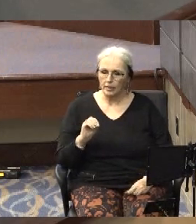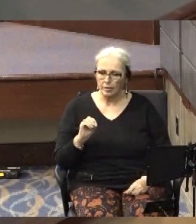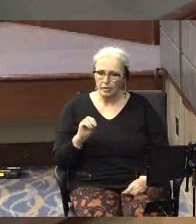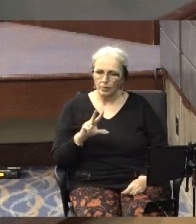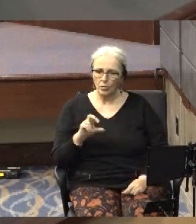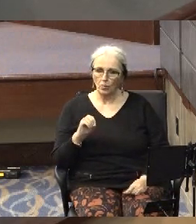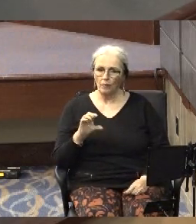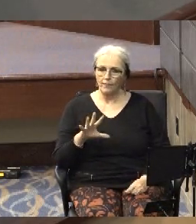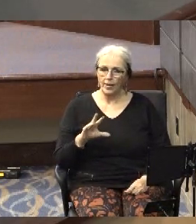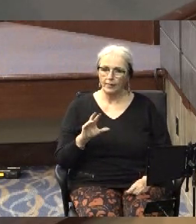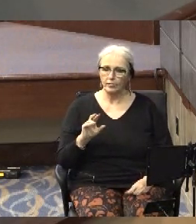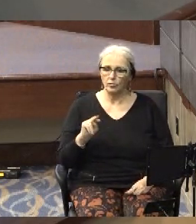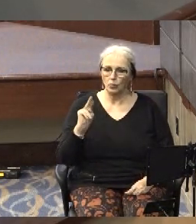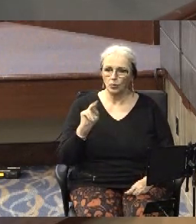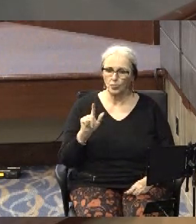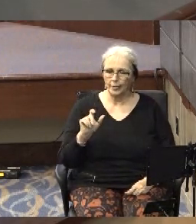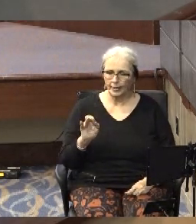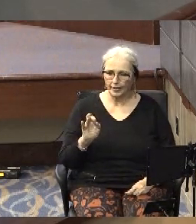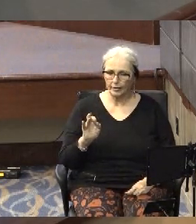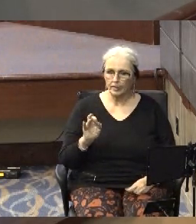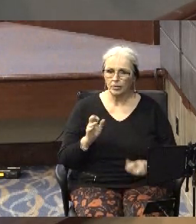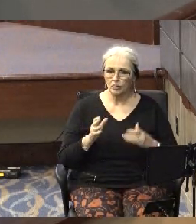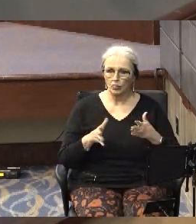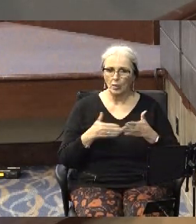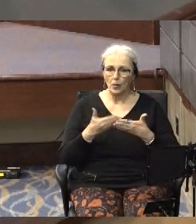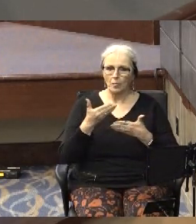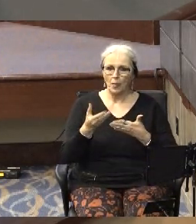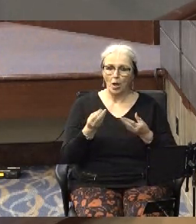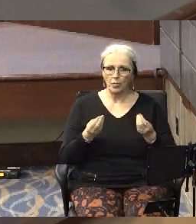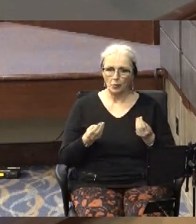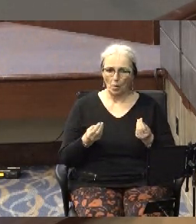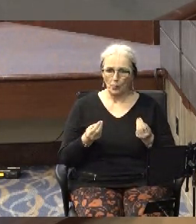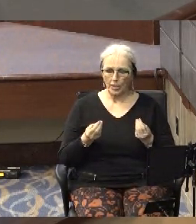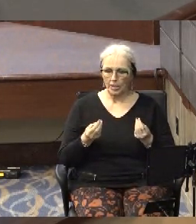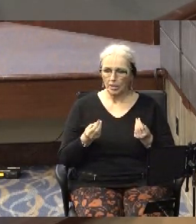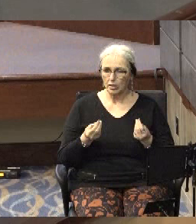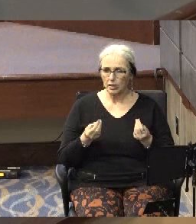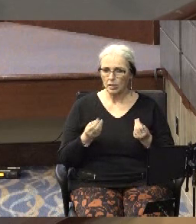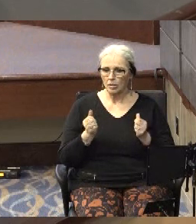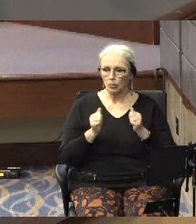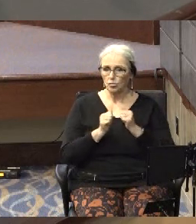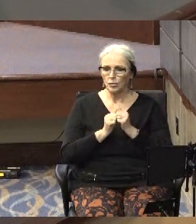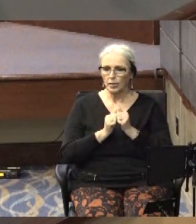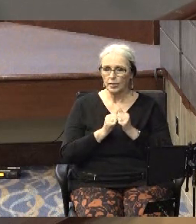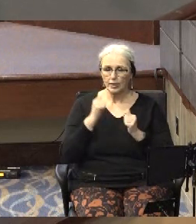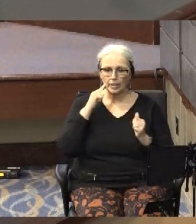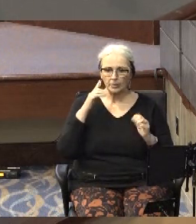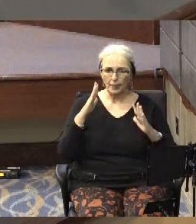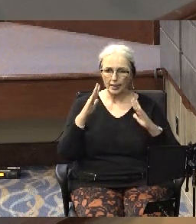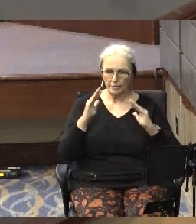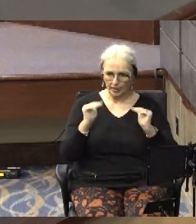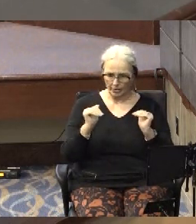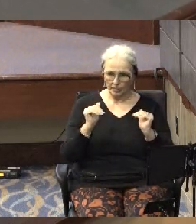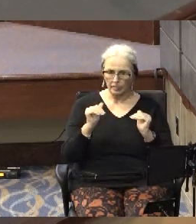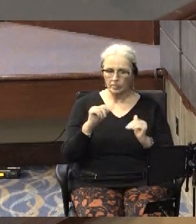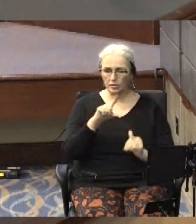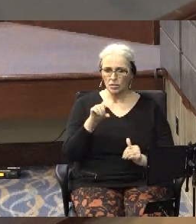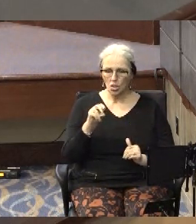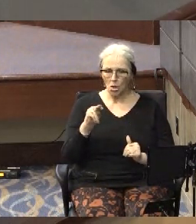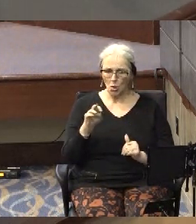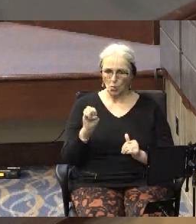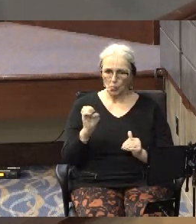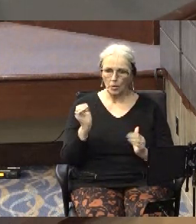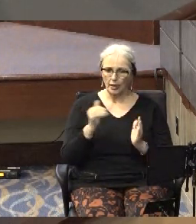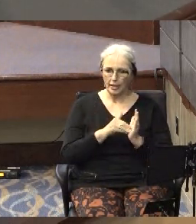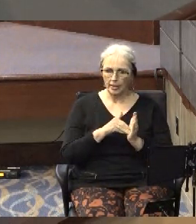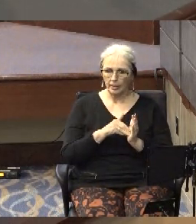305 North 29th Street. So basically, we purchased this property with the anticipation of rezoning. We had